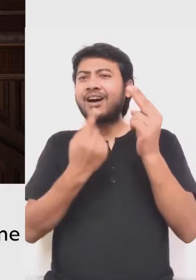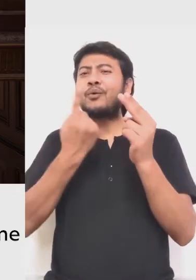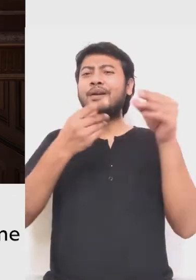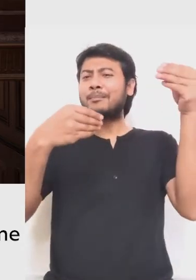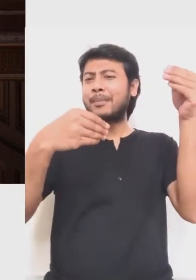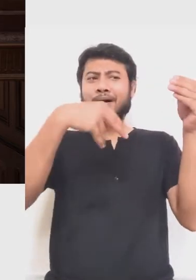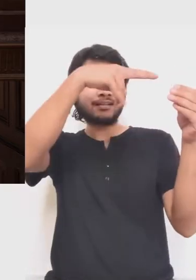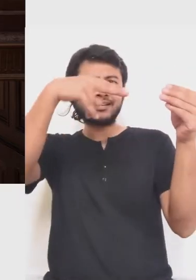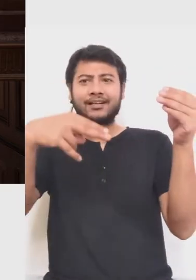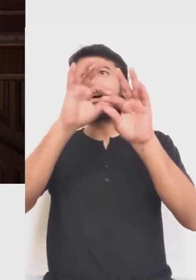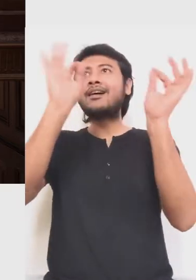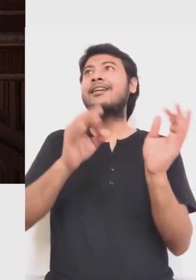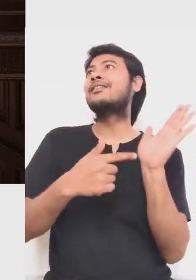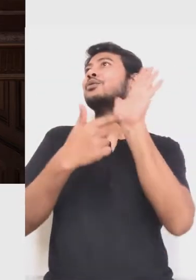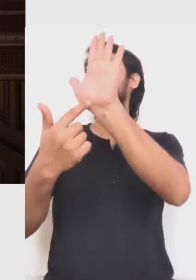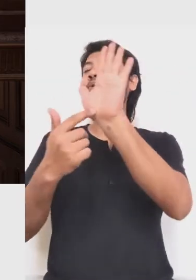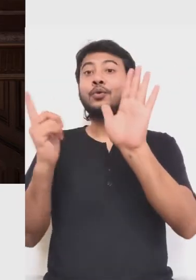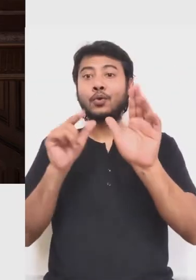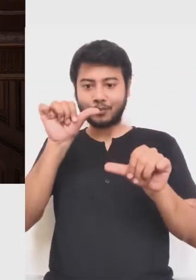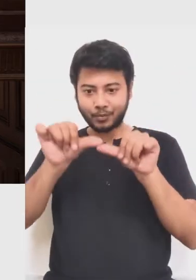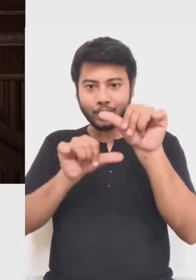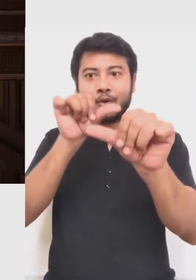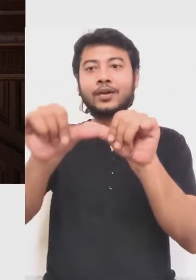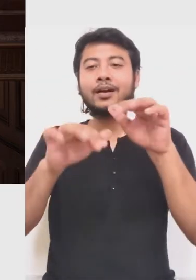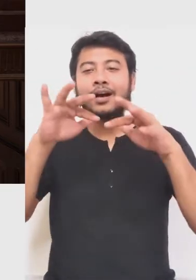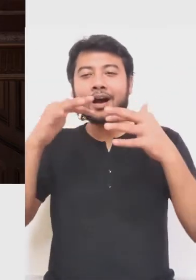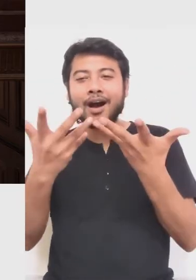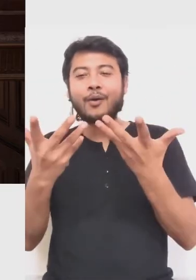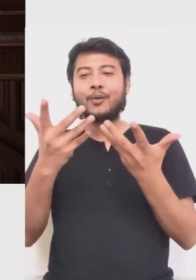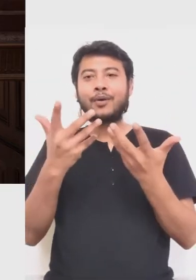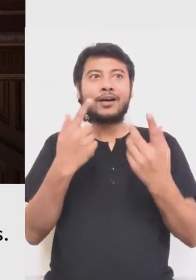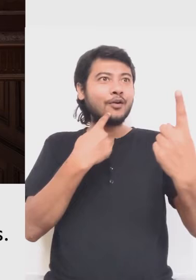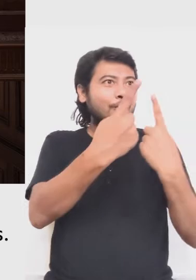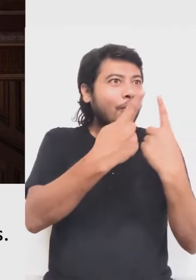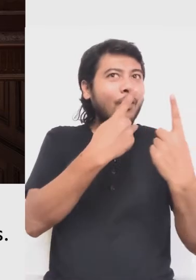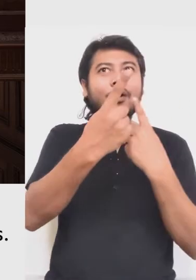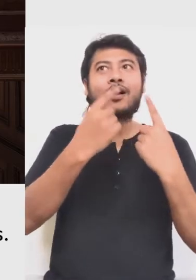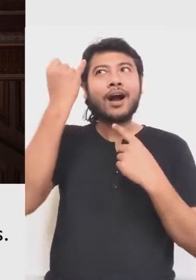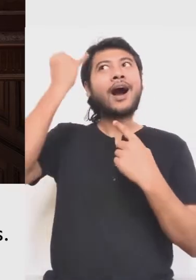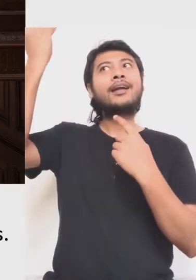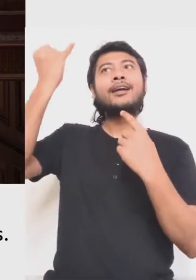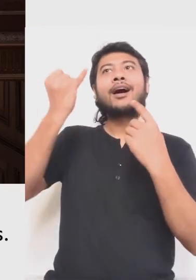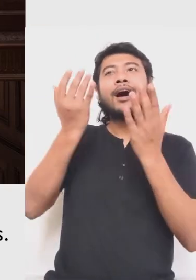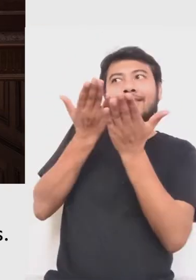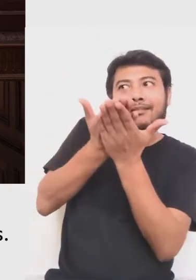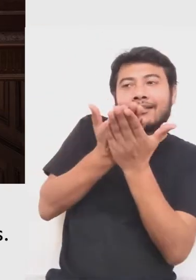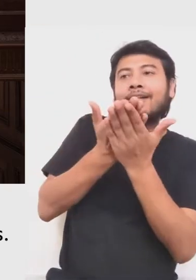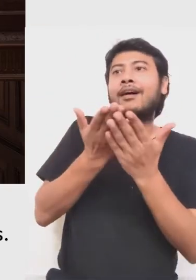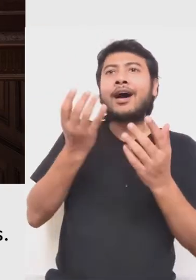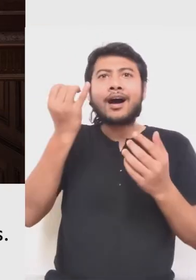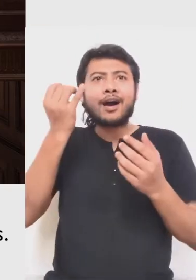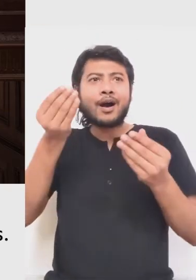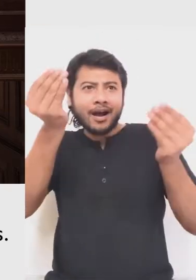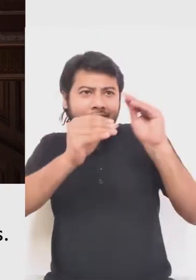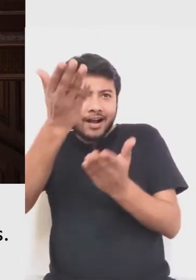final outcome, and he particularly enjoys the different forms of improvisation and collaboration that might happen through